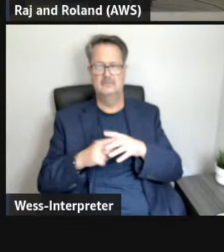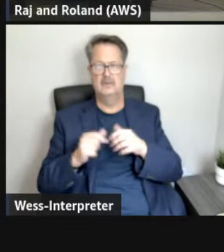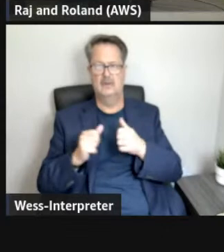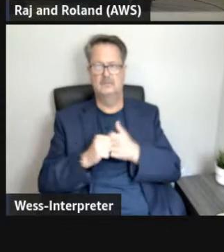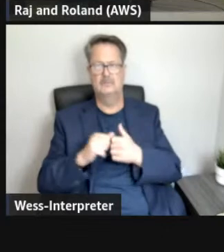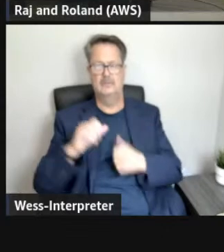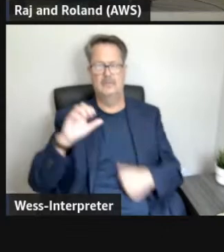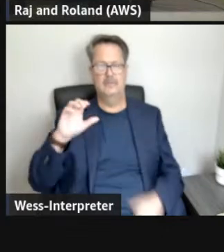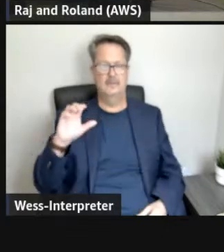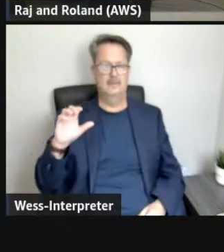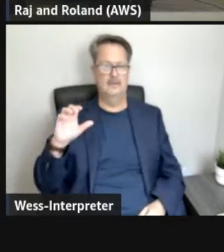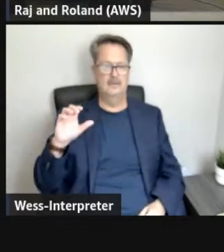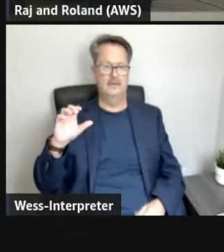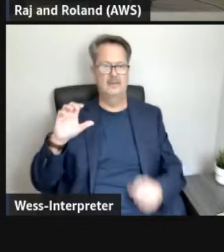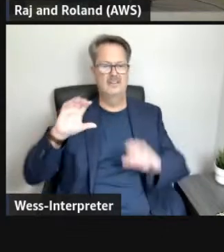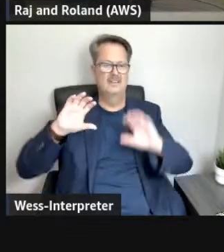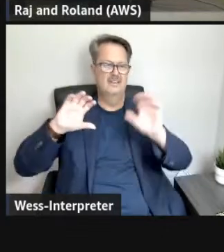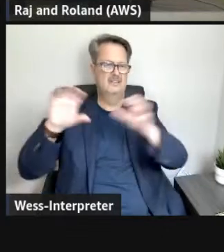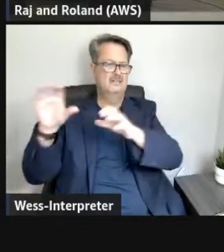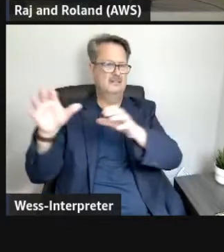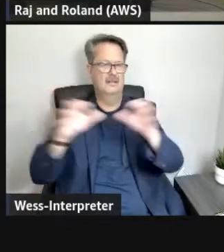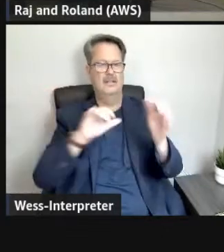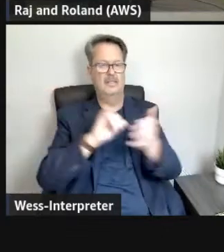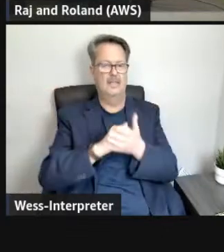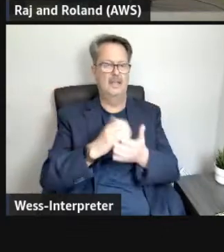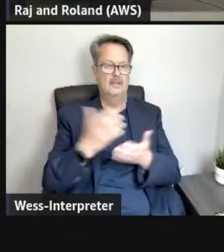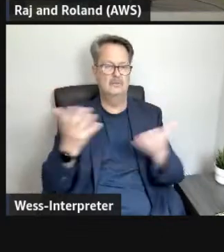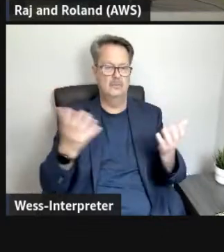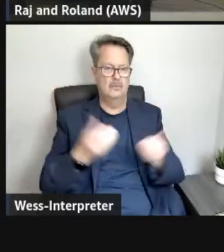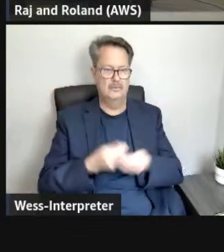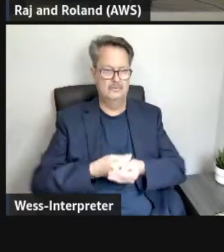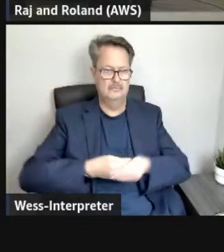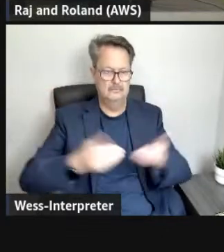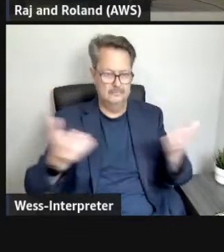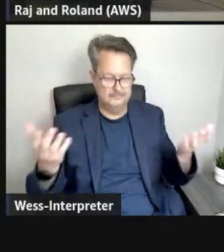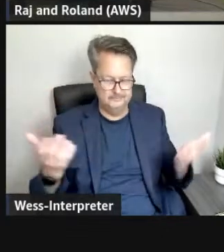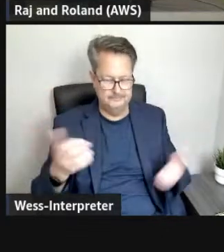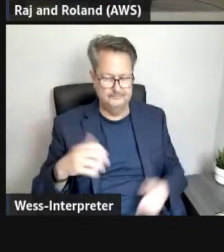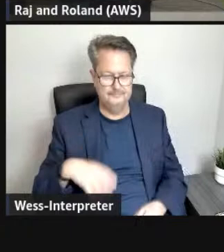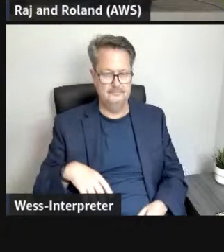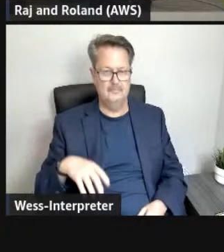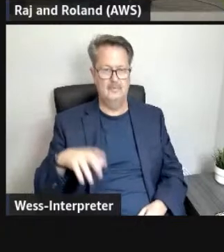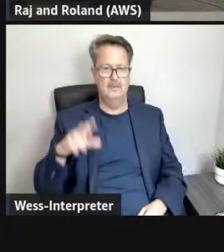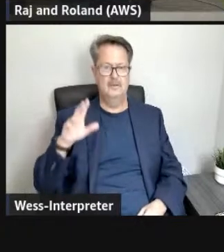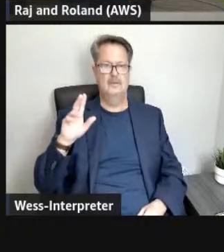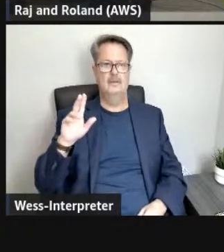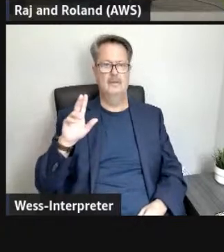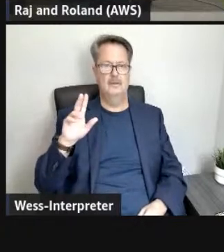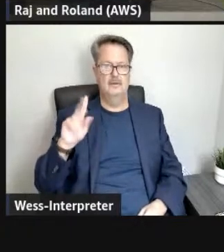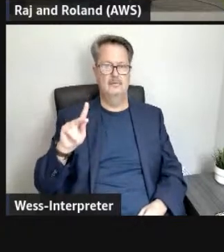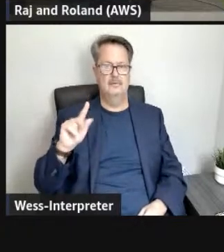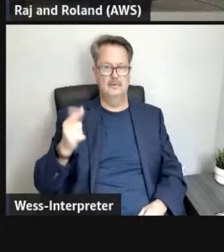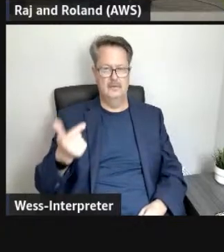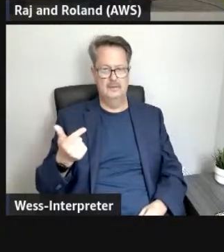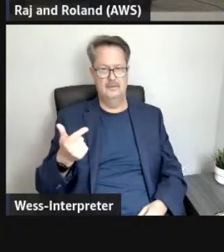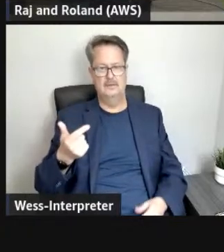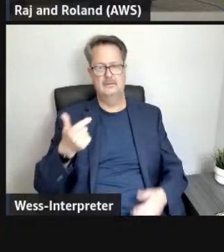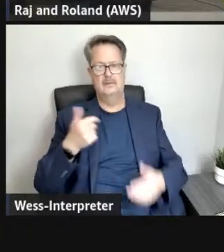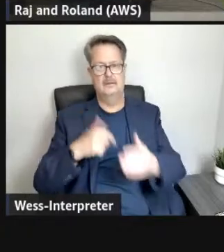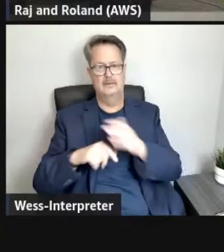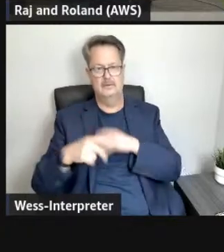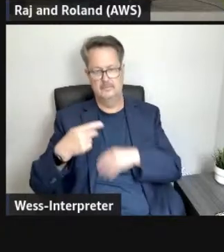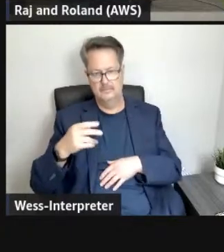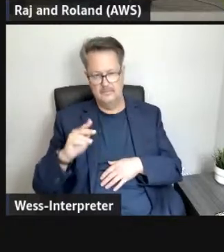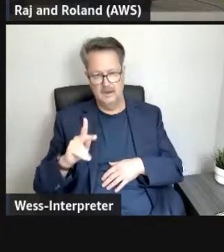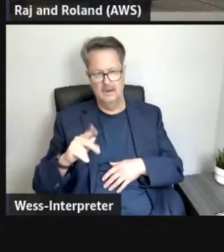That's ultimately what we're deploying. Those containers in Kubernetes run in a pod. Those pods run in a node. Within those pods, you have